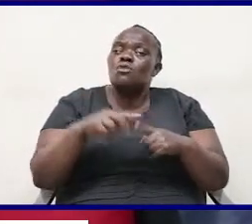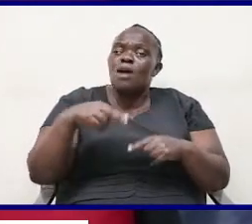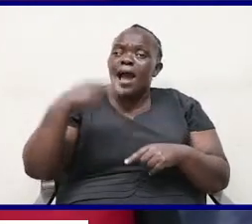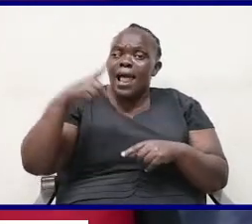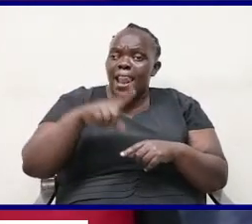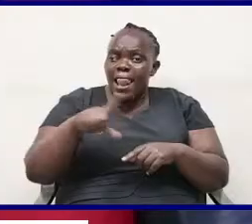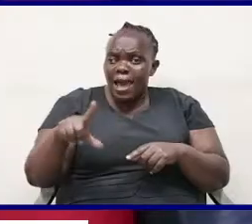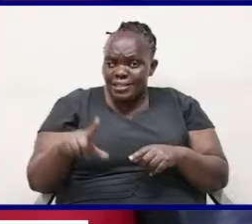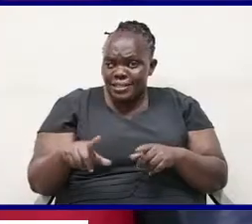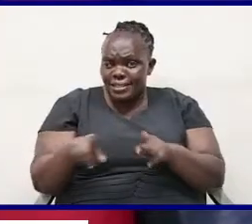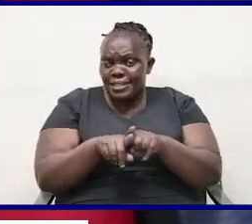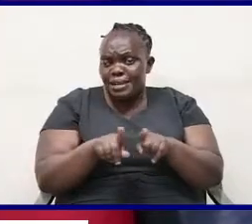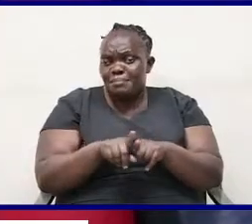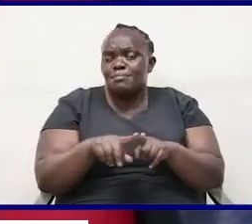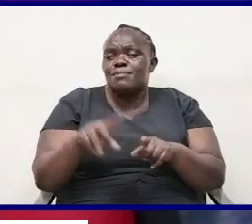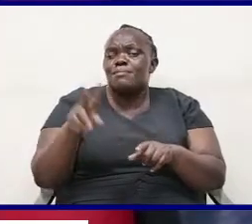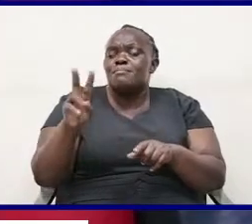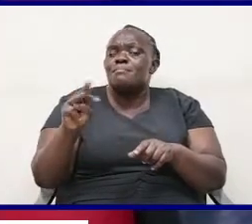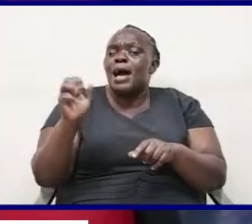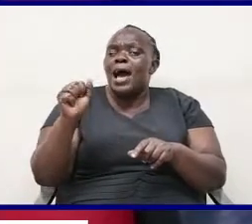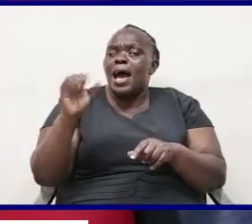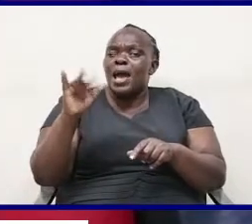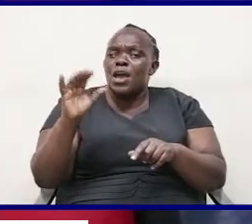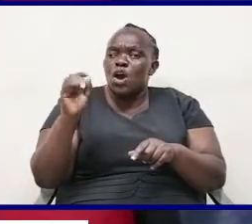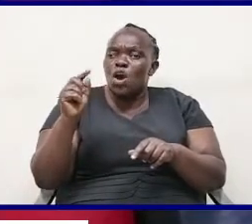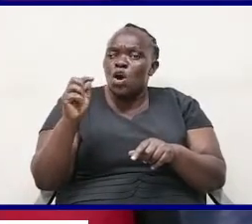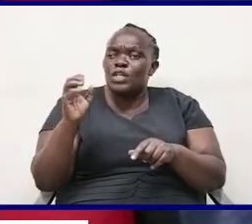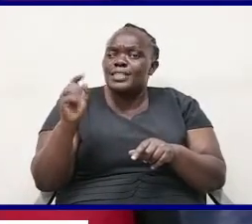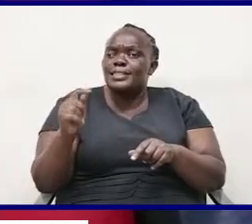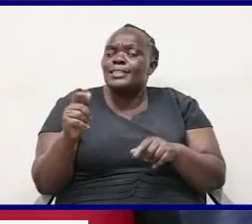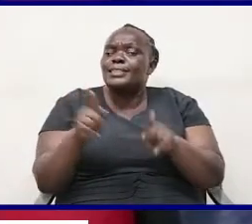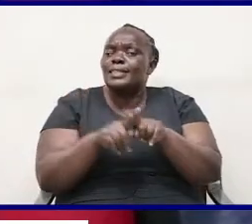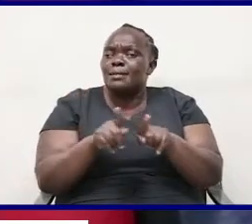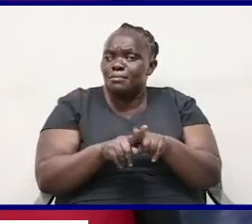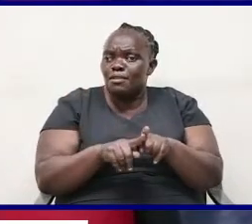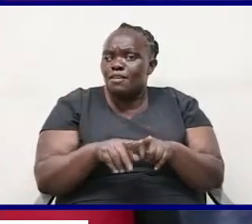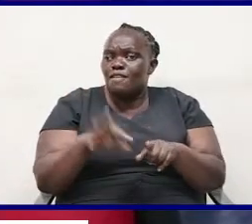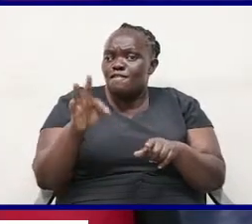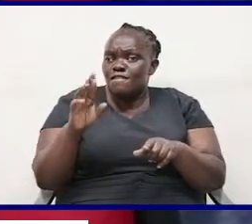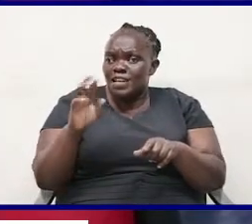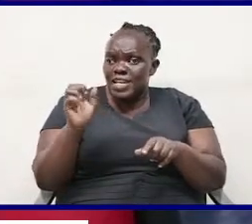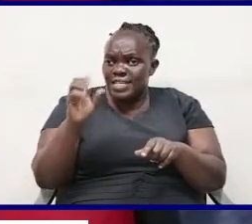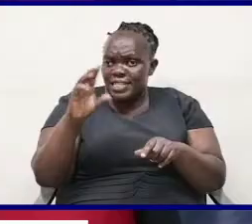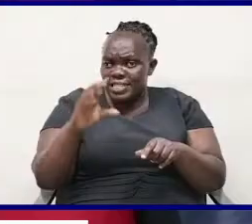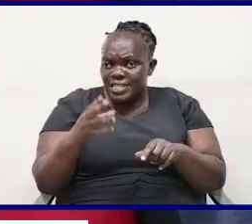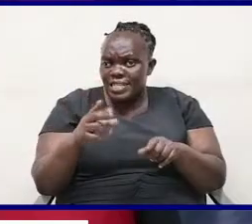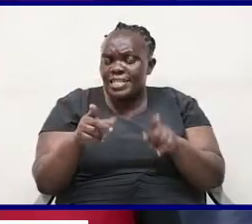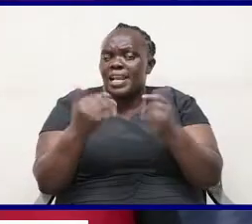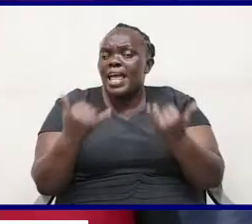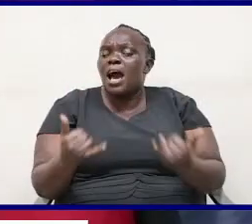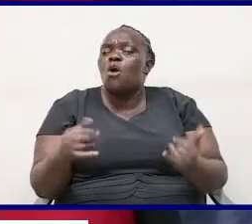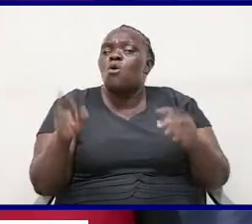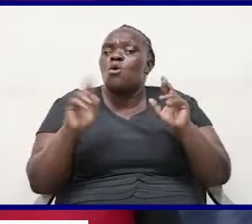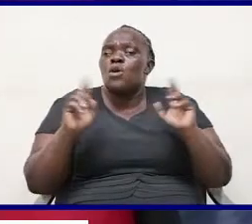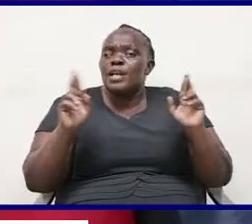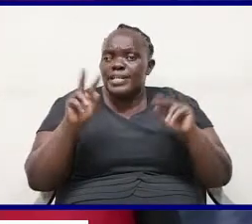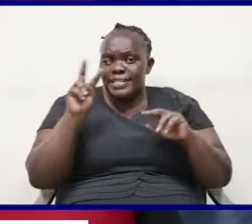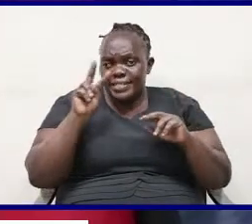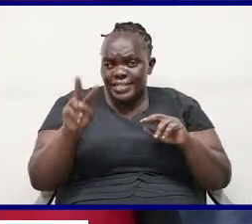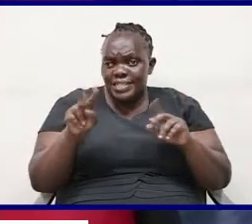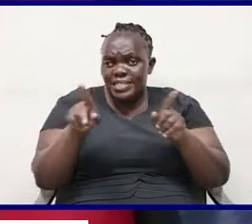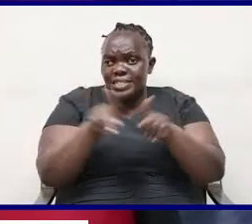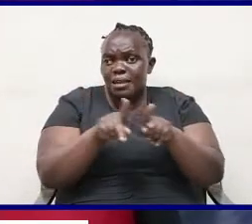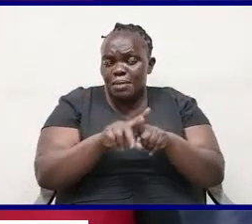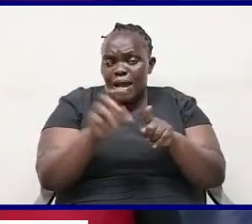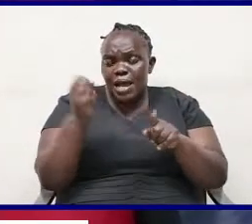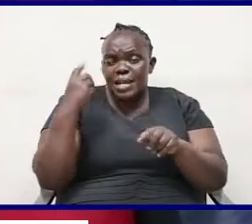island in the ocean called Mayotte that belongs to the French. Yes. And we are now already realizing